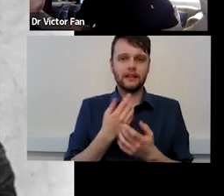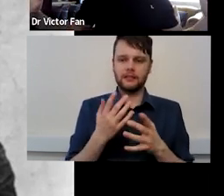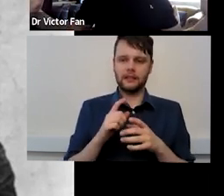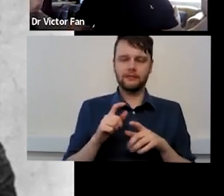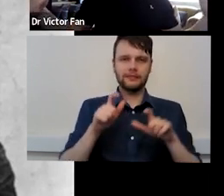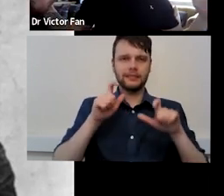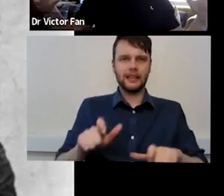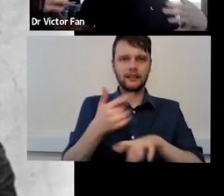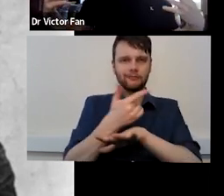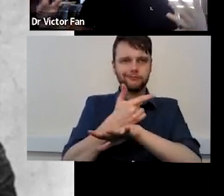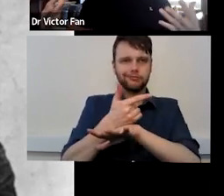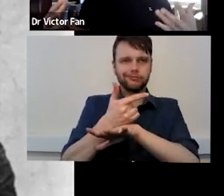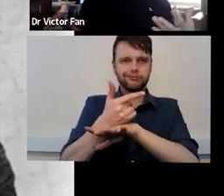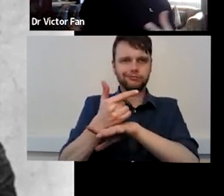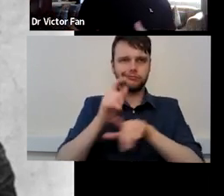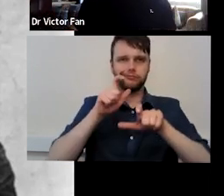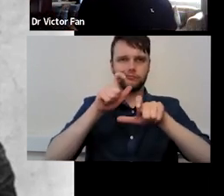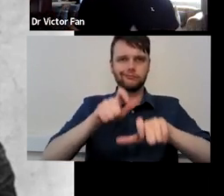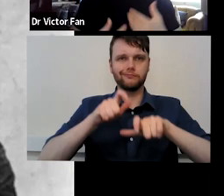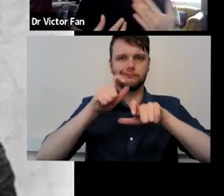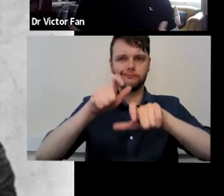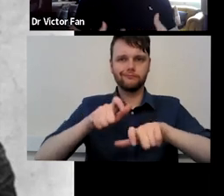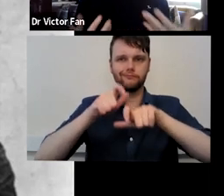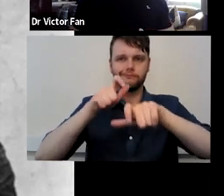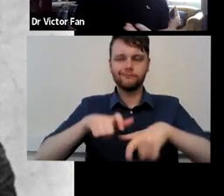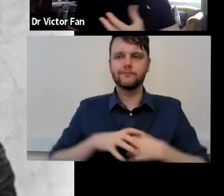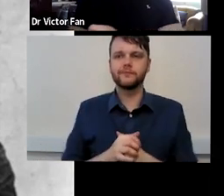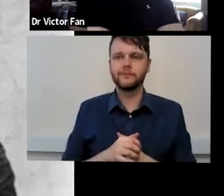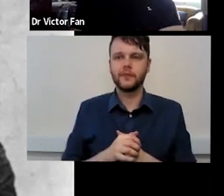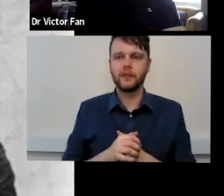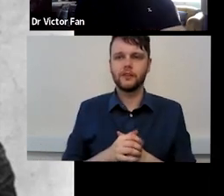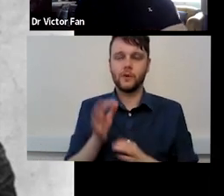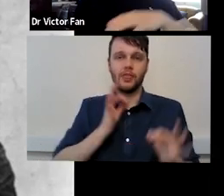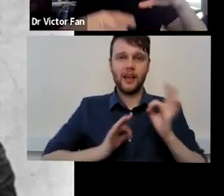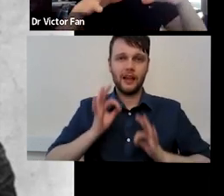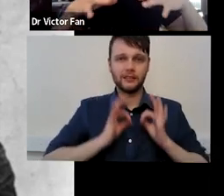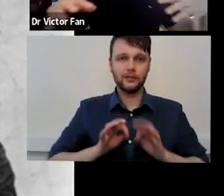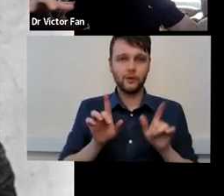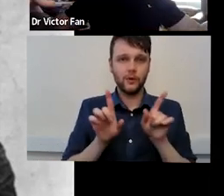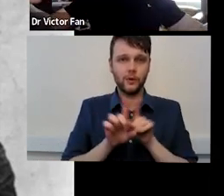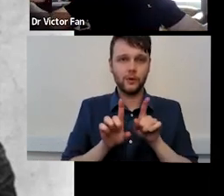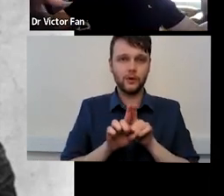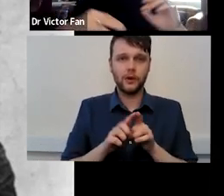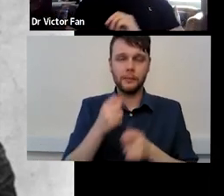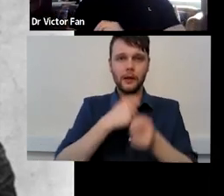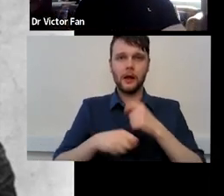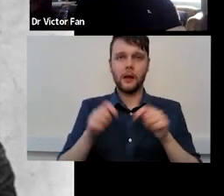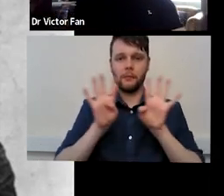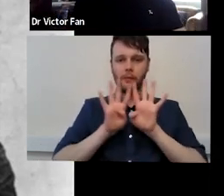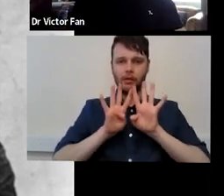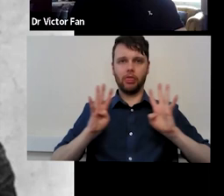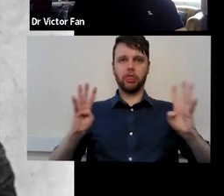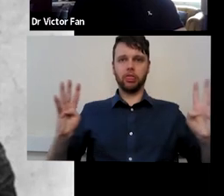long shots that emulate the proscenium, and actors would also form a semicircle on